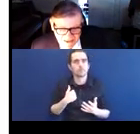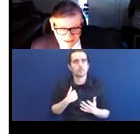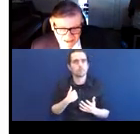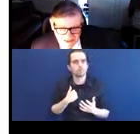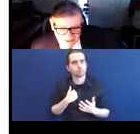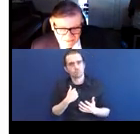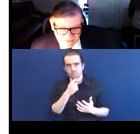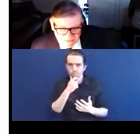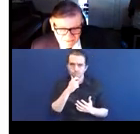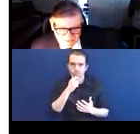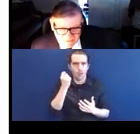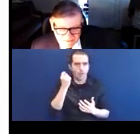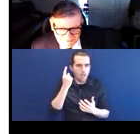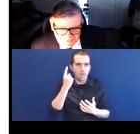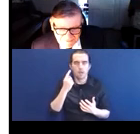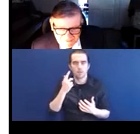spectrum who's got